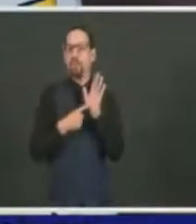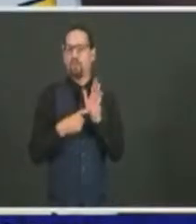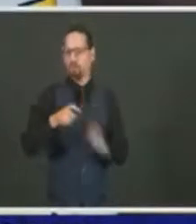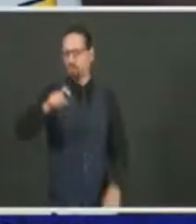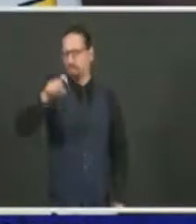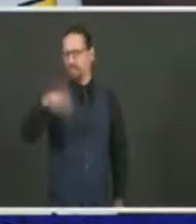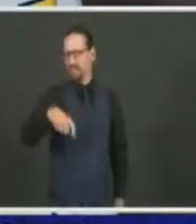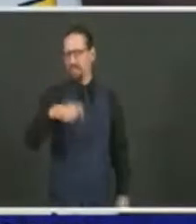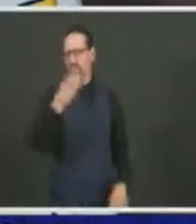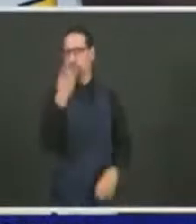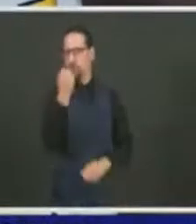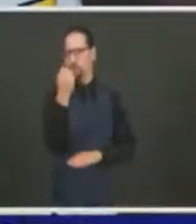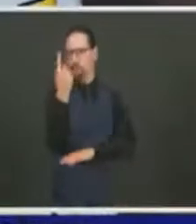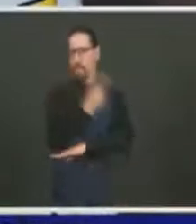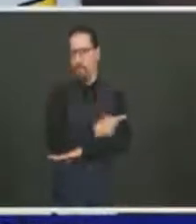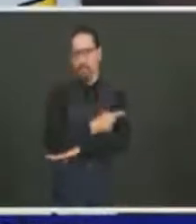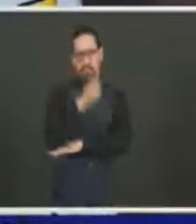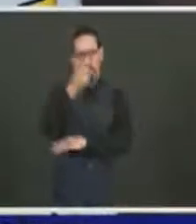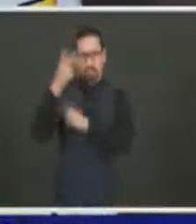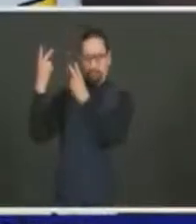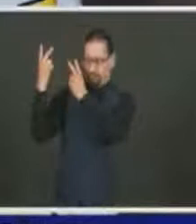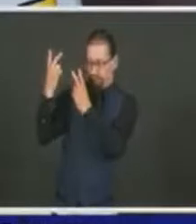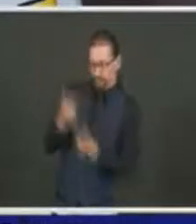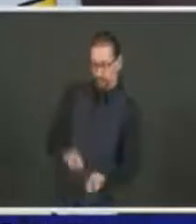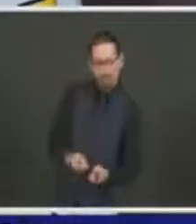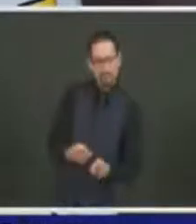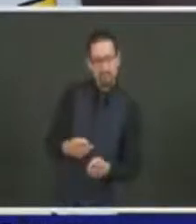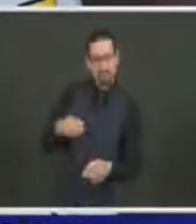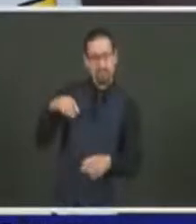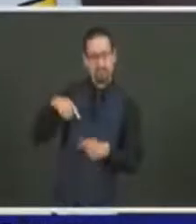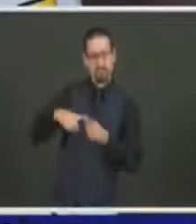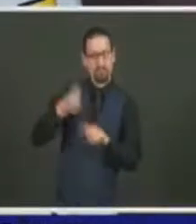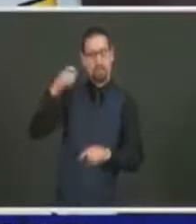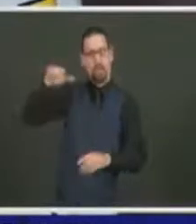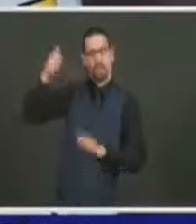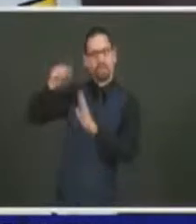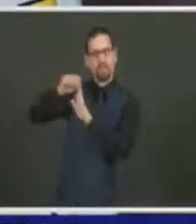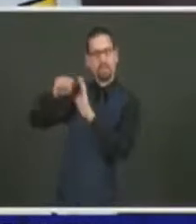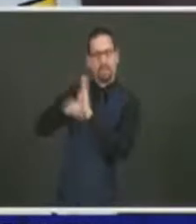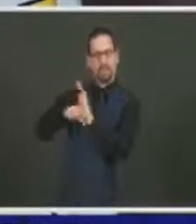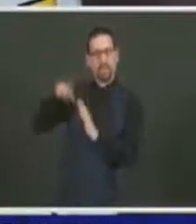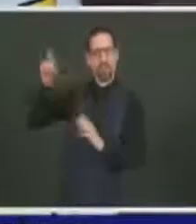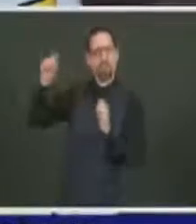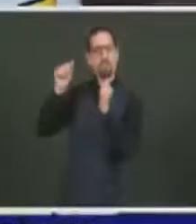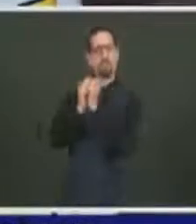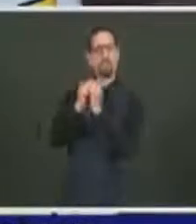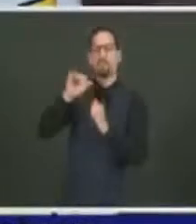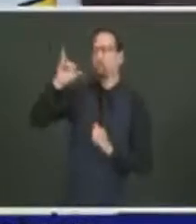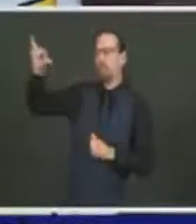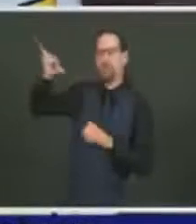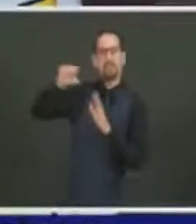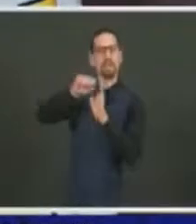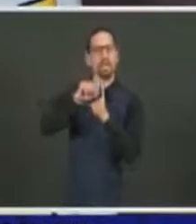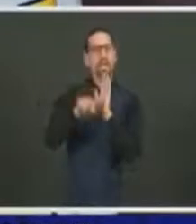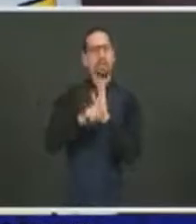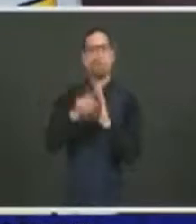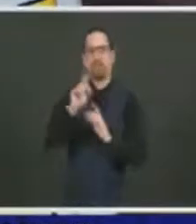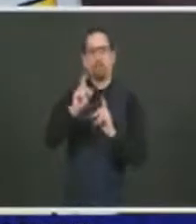anyone coming to Rhode Island from any state with a 5% or greater positivity